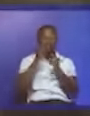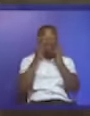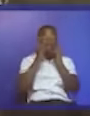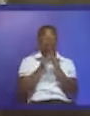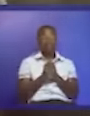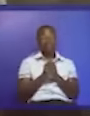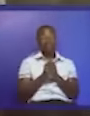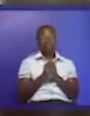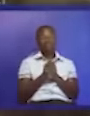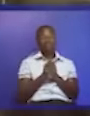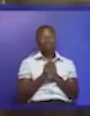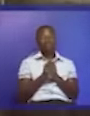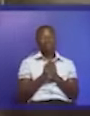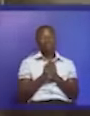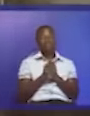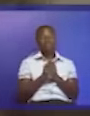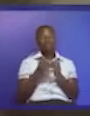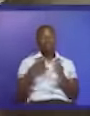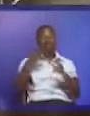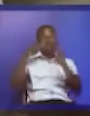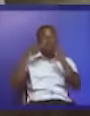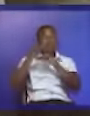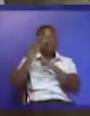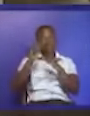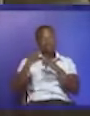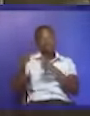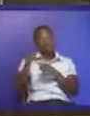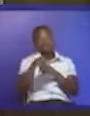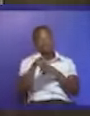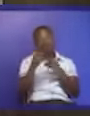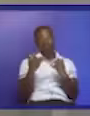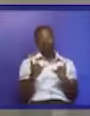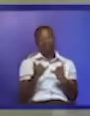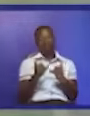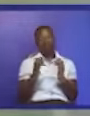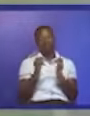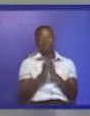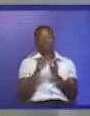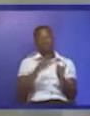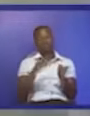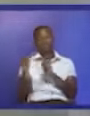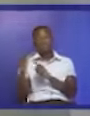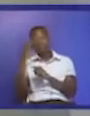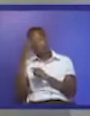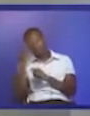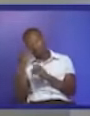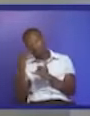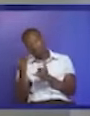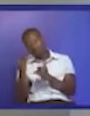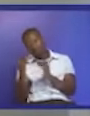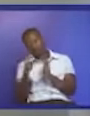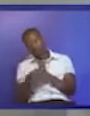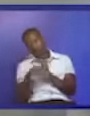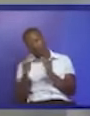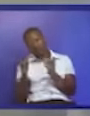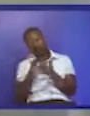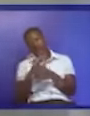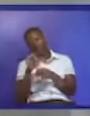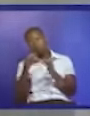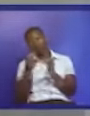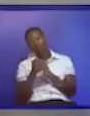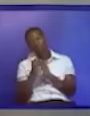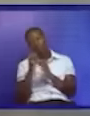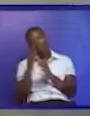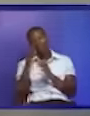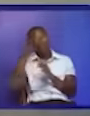Hear me. I'm prophesying to someone here tonight. You will go to bed tonight and the mysteries behind your destiny